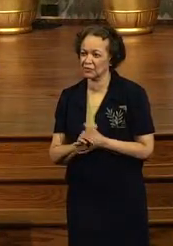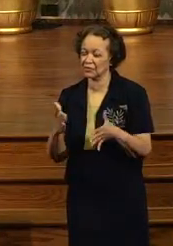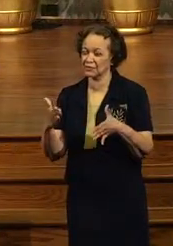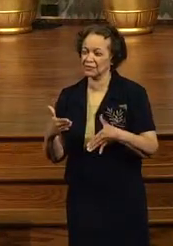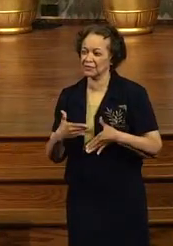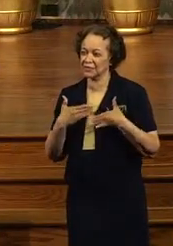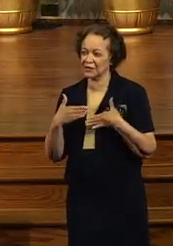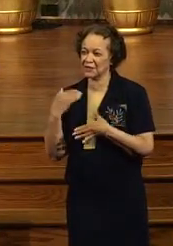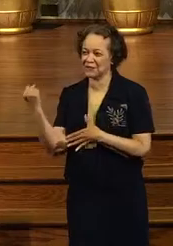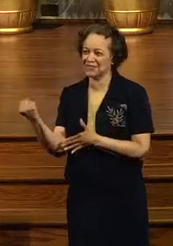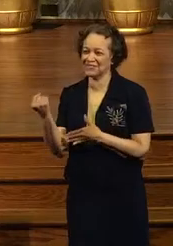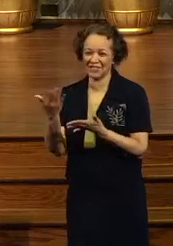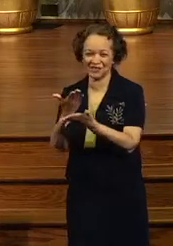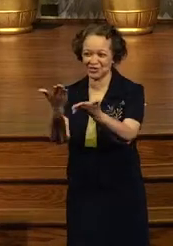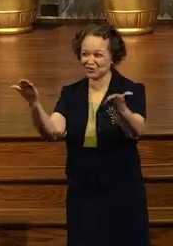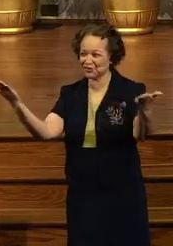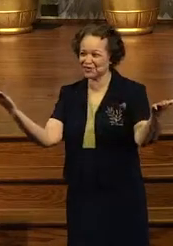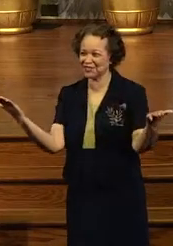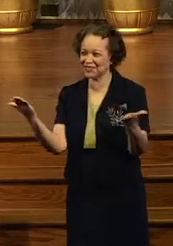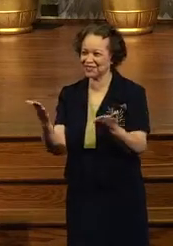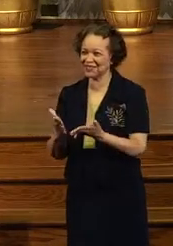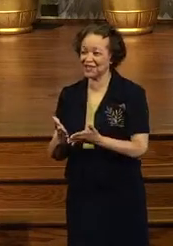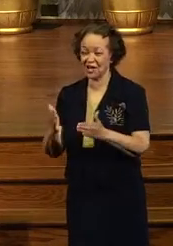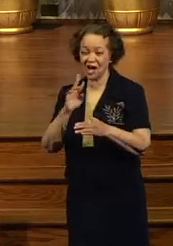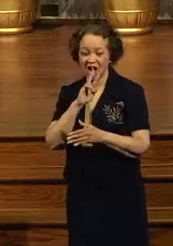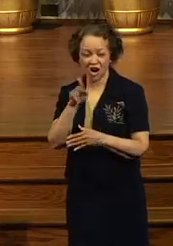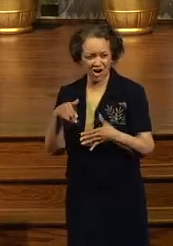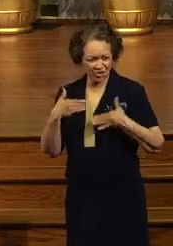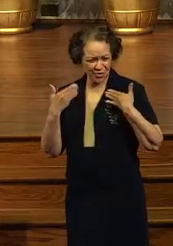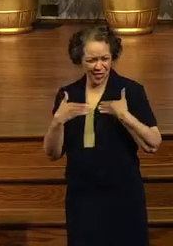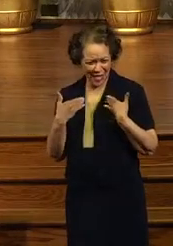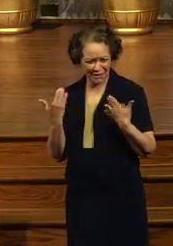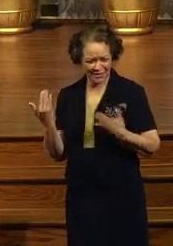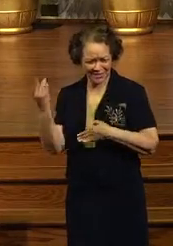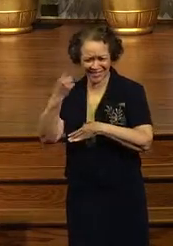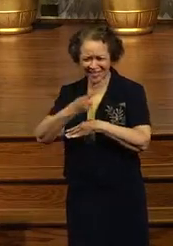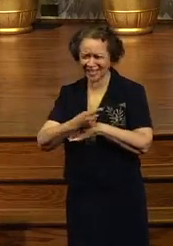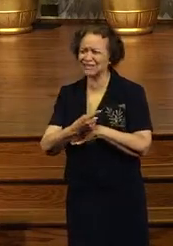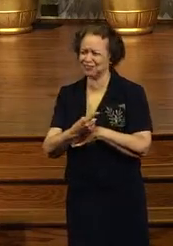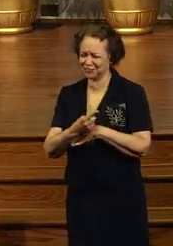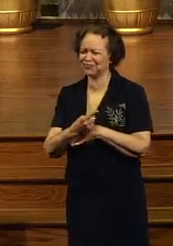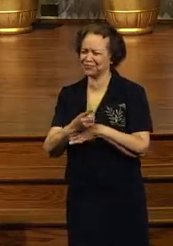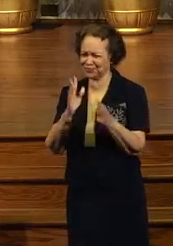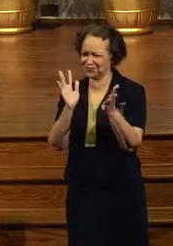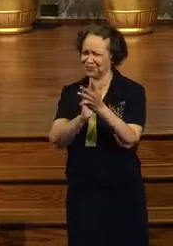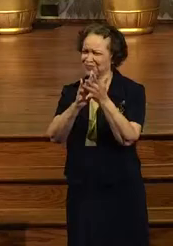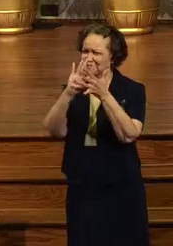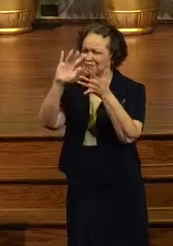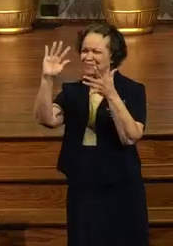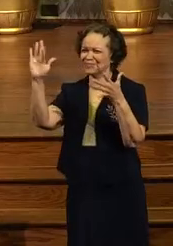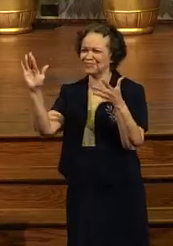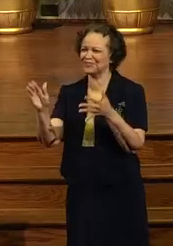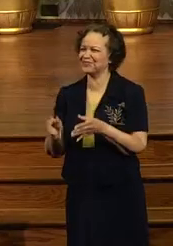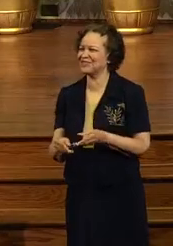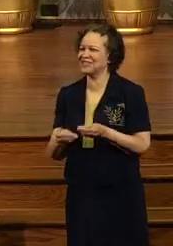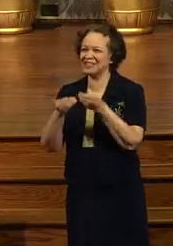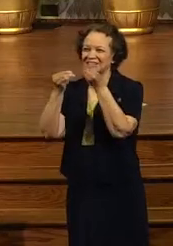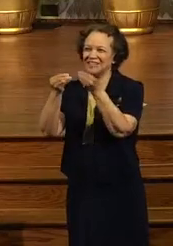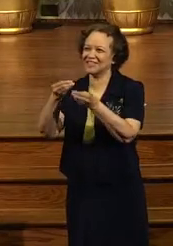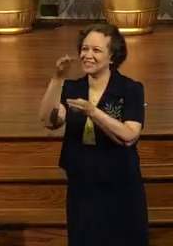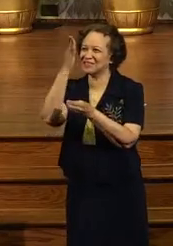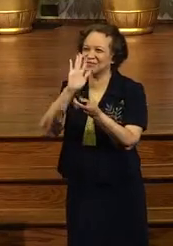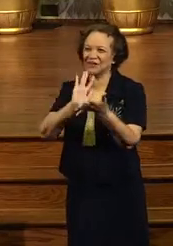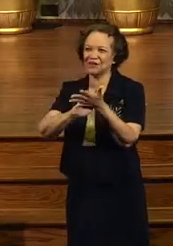Happy Sabbath, everyone. Are you happy to be in the house of the living God? Come on, put your hands together. Give God the praise because